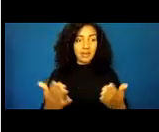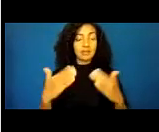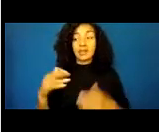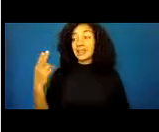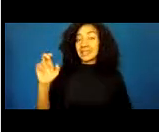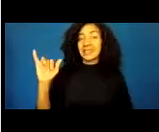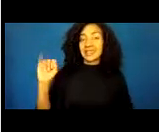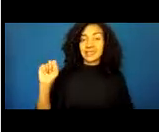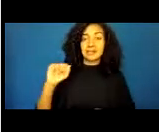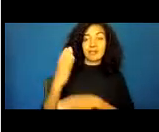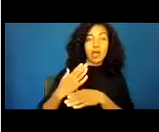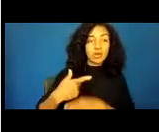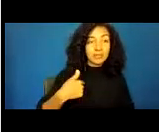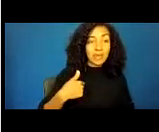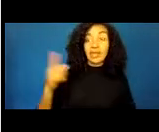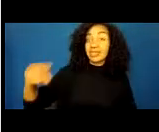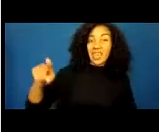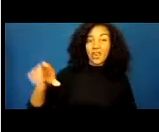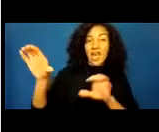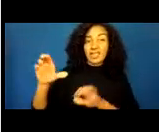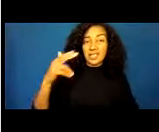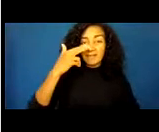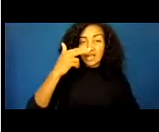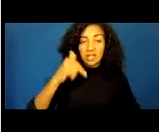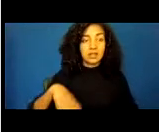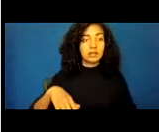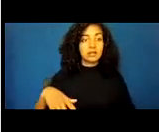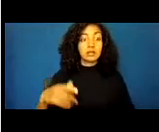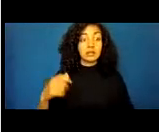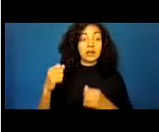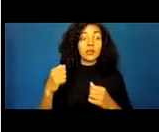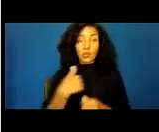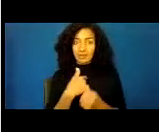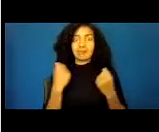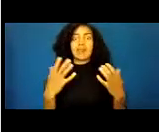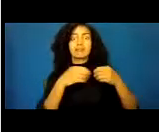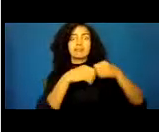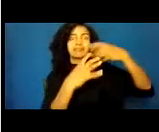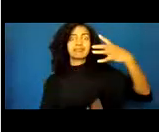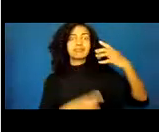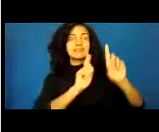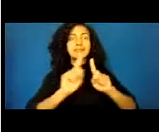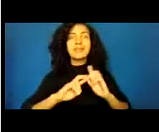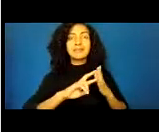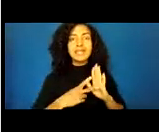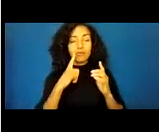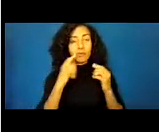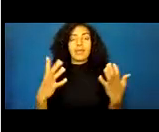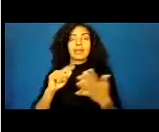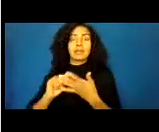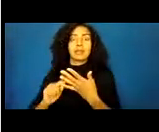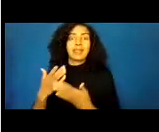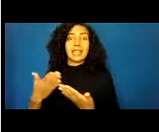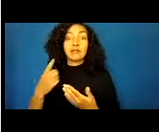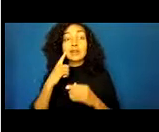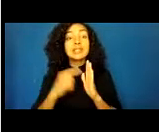they are acting funny. We have many different meanings for many things. There's so many different words, for example, like